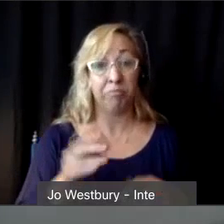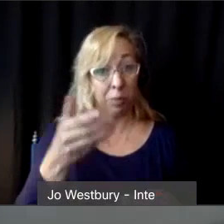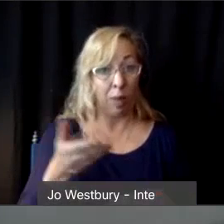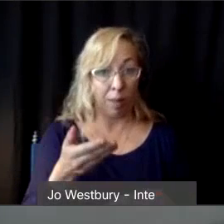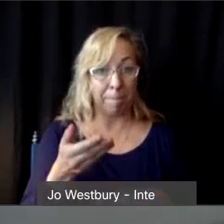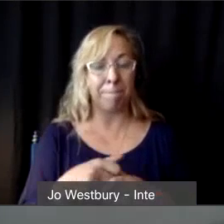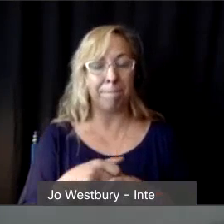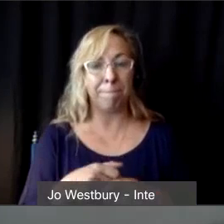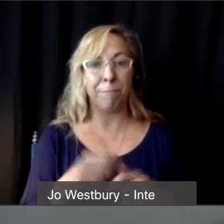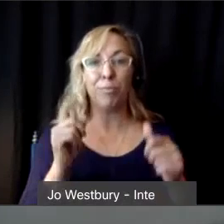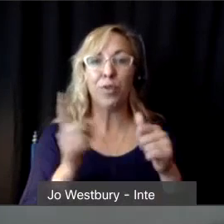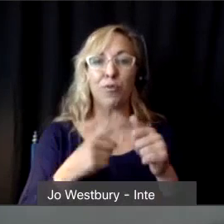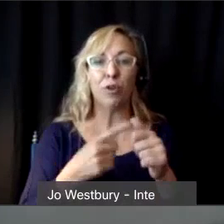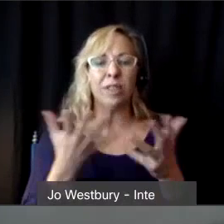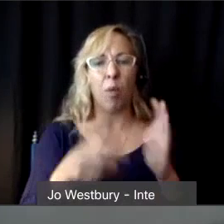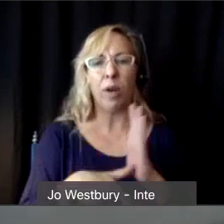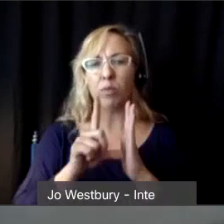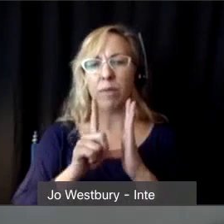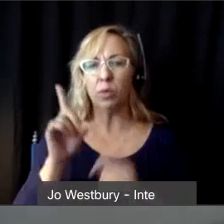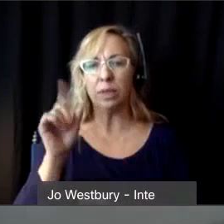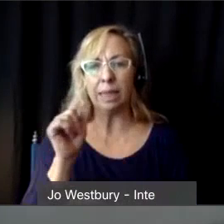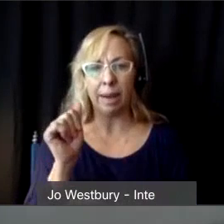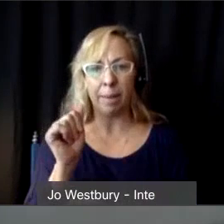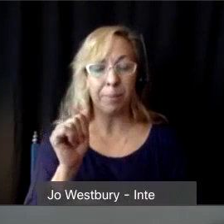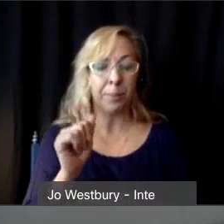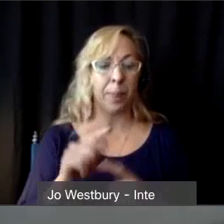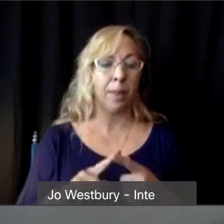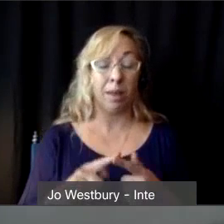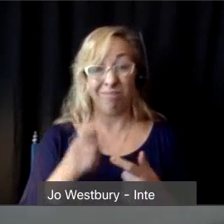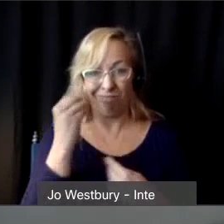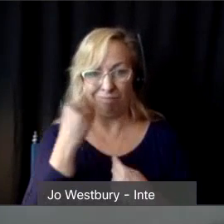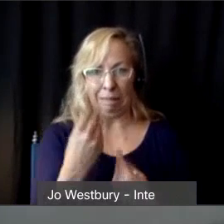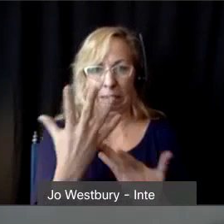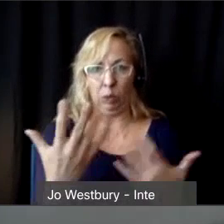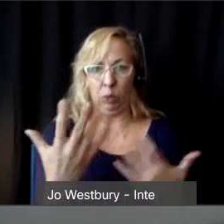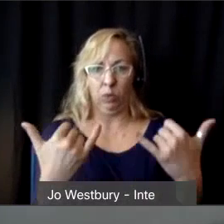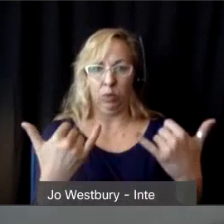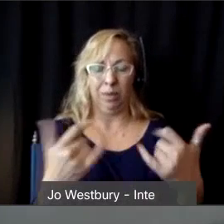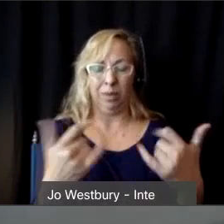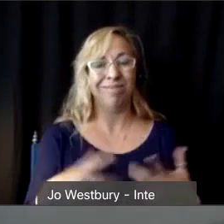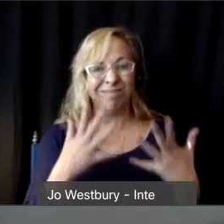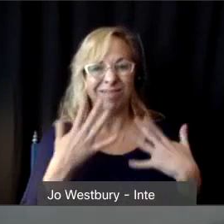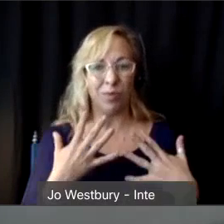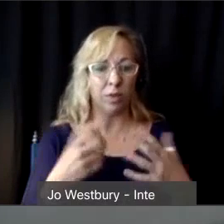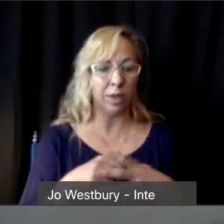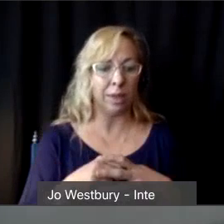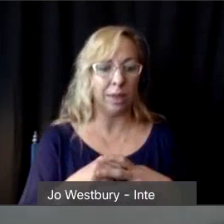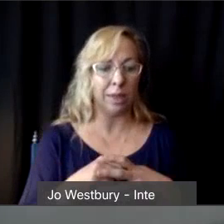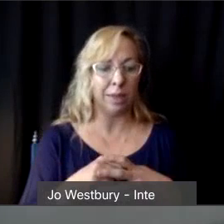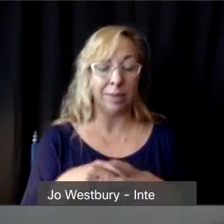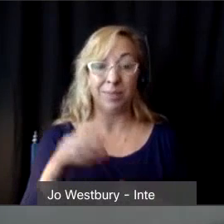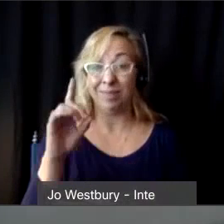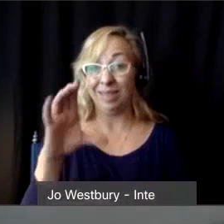Welcome. I'll review our data. One thing I'll let you know up front, unfortunately,